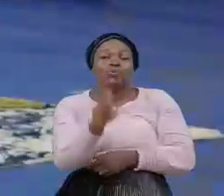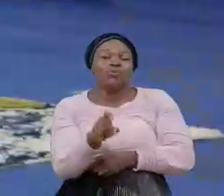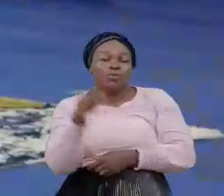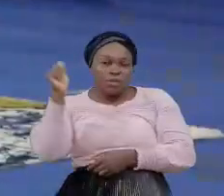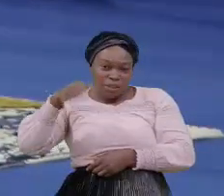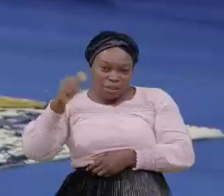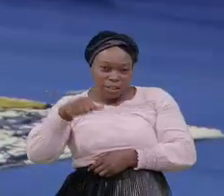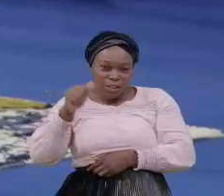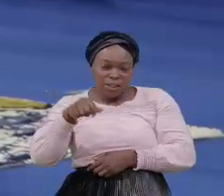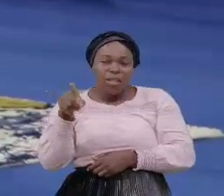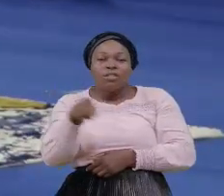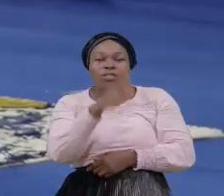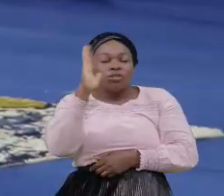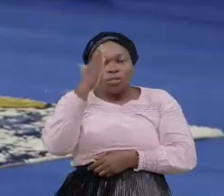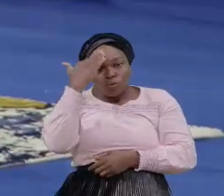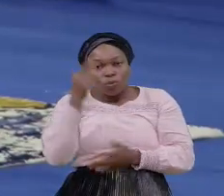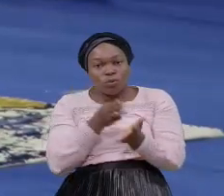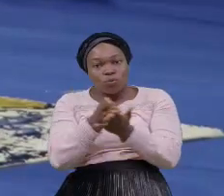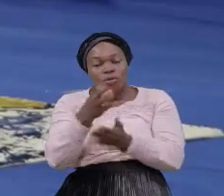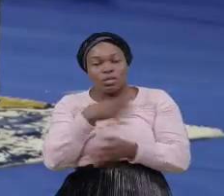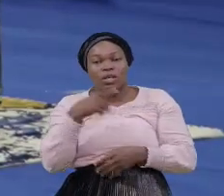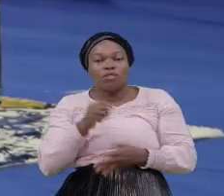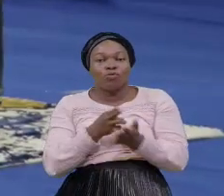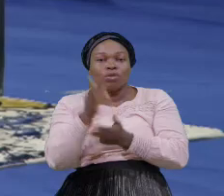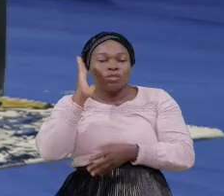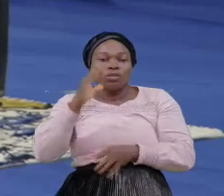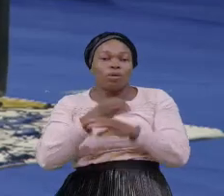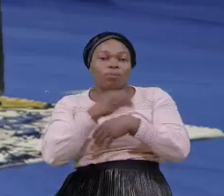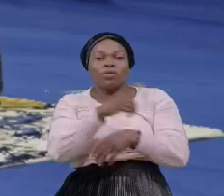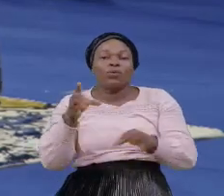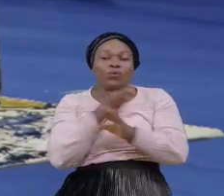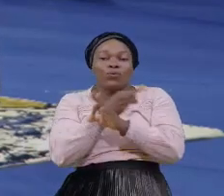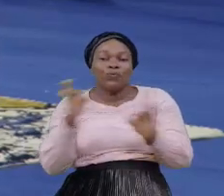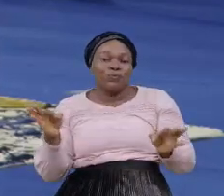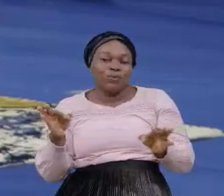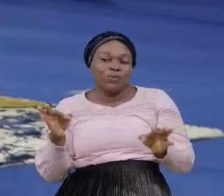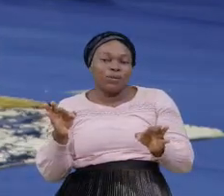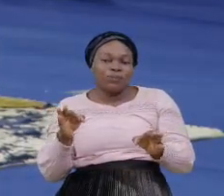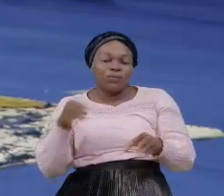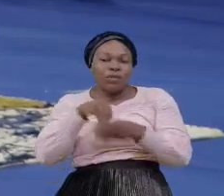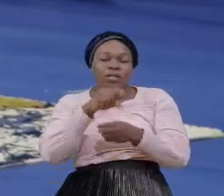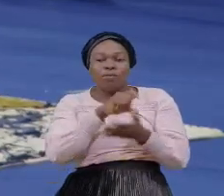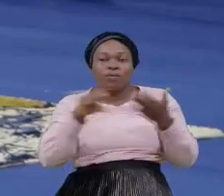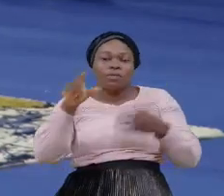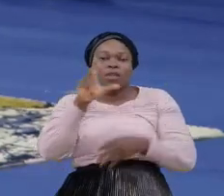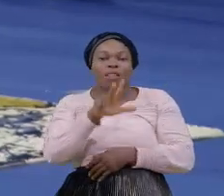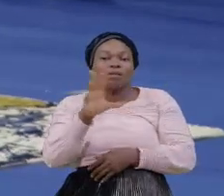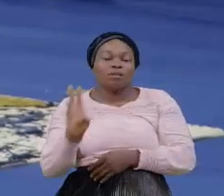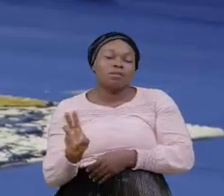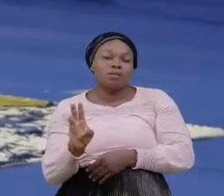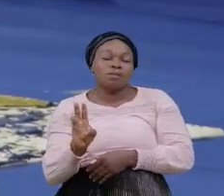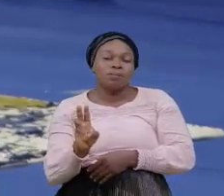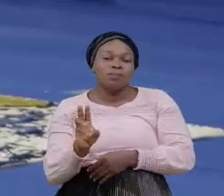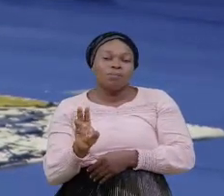the truth shall make you free. Look at verse 36. In verse 36, if